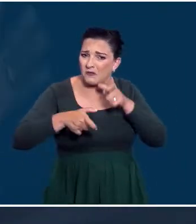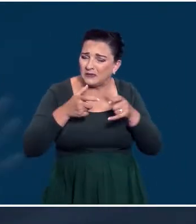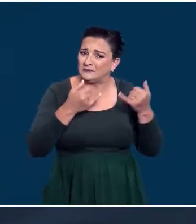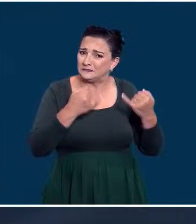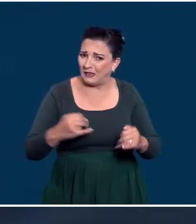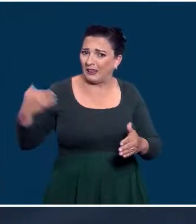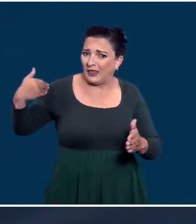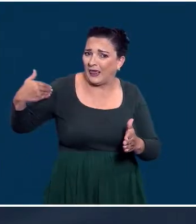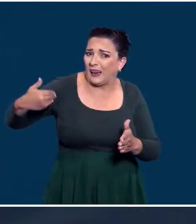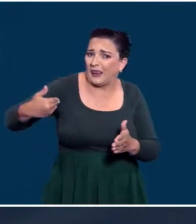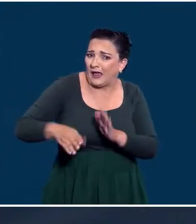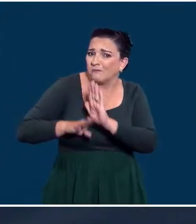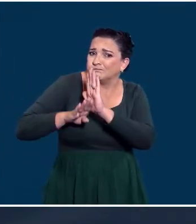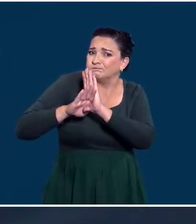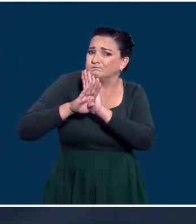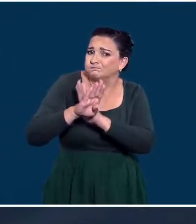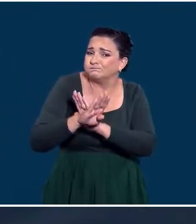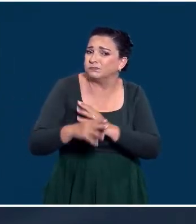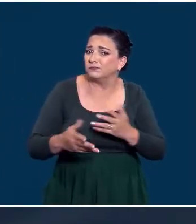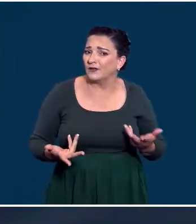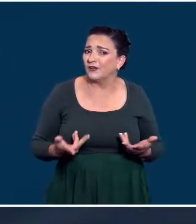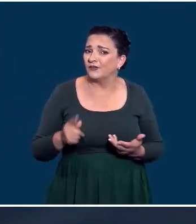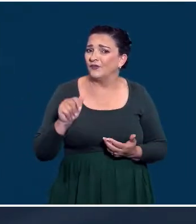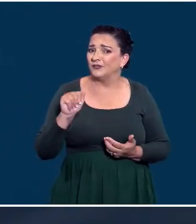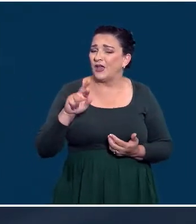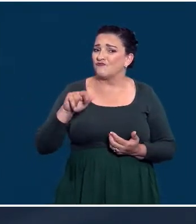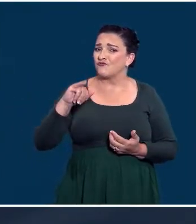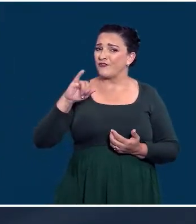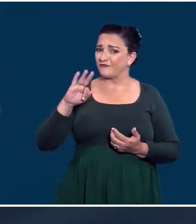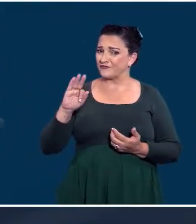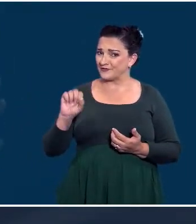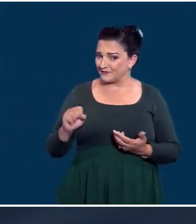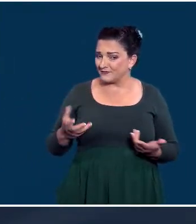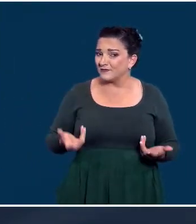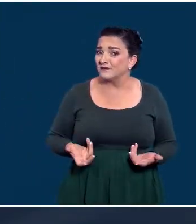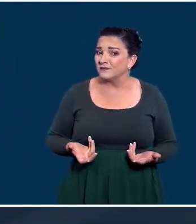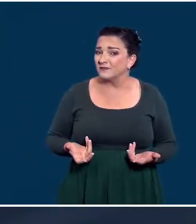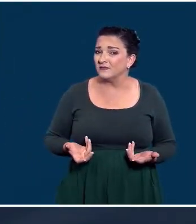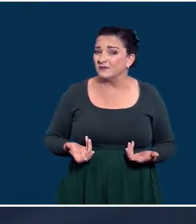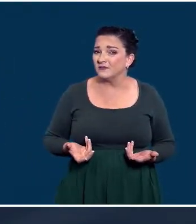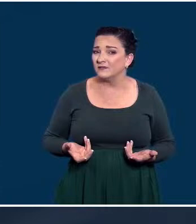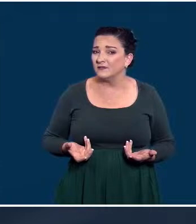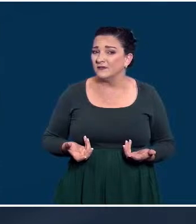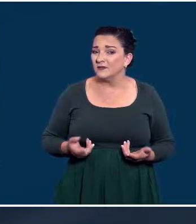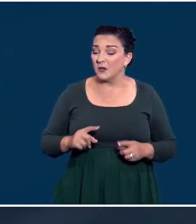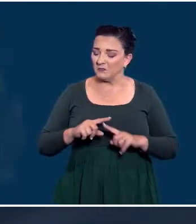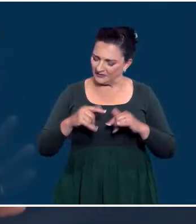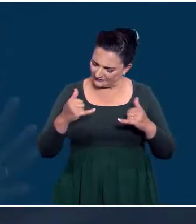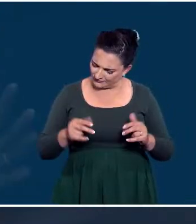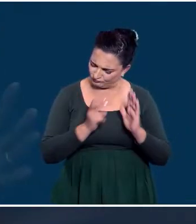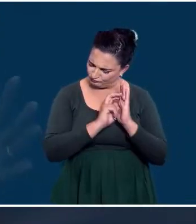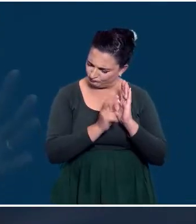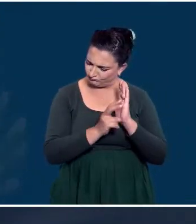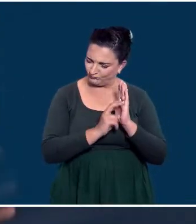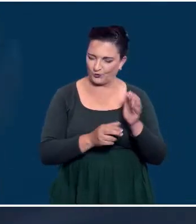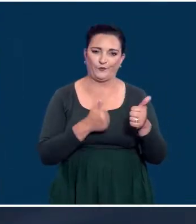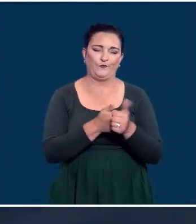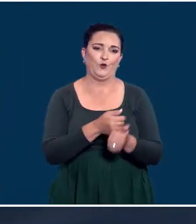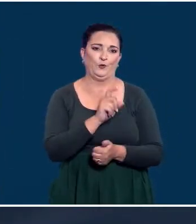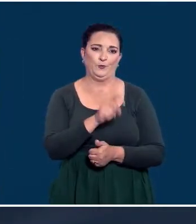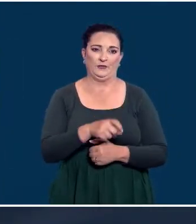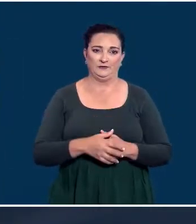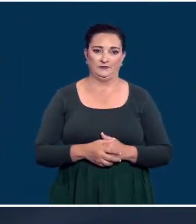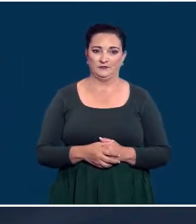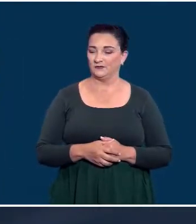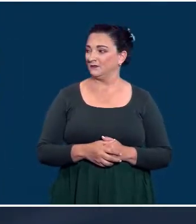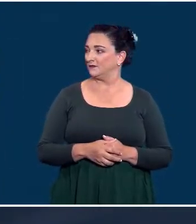get things clear. If you want to play in the big league, you play according to the rules of the big league. And the